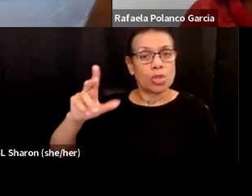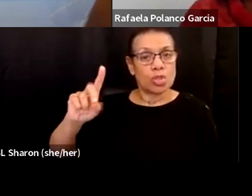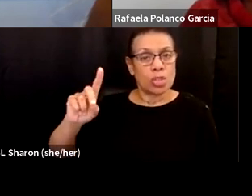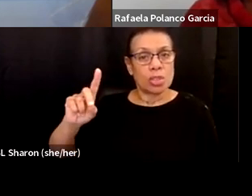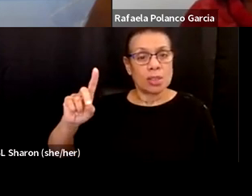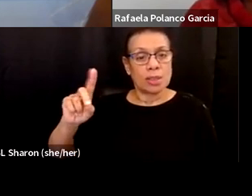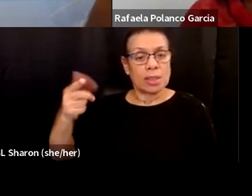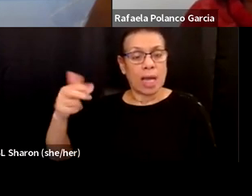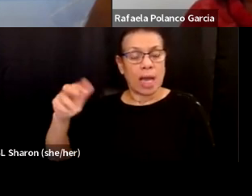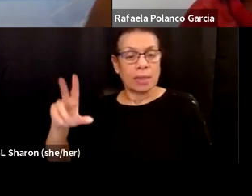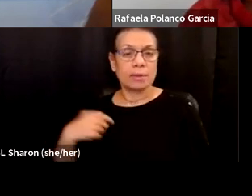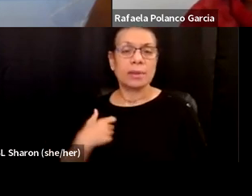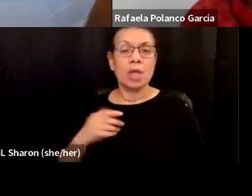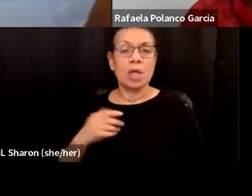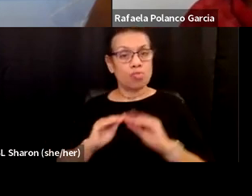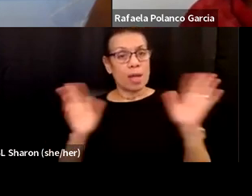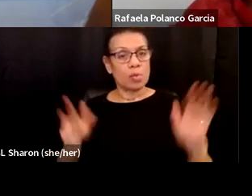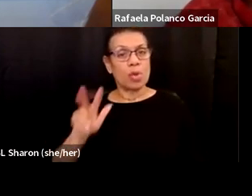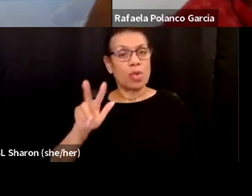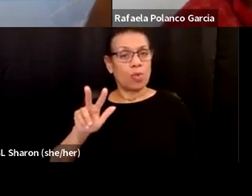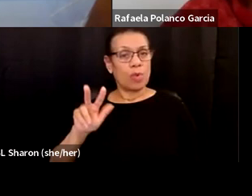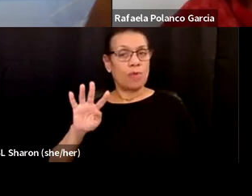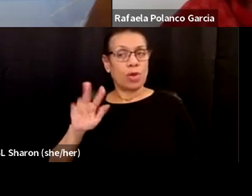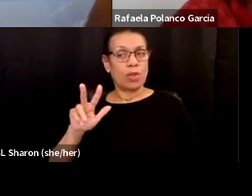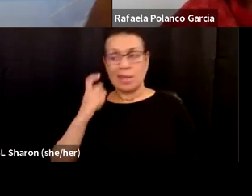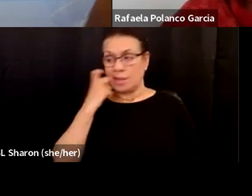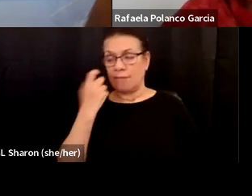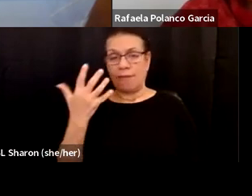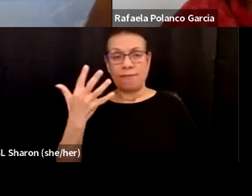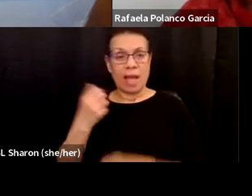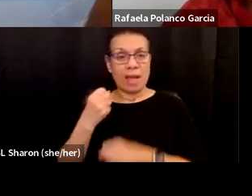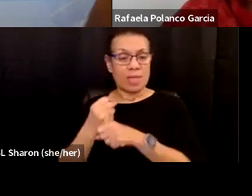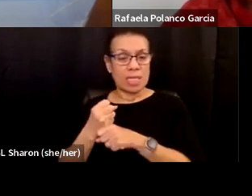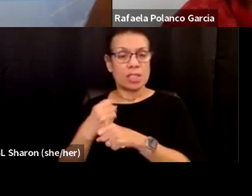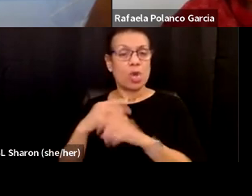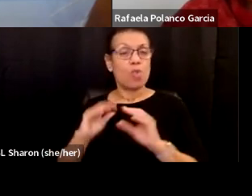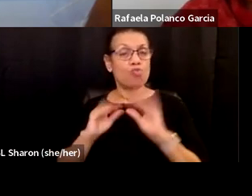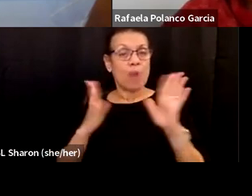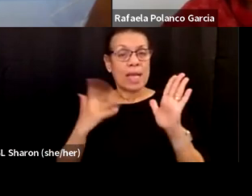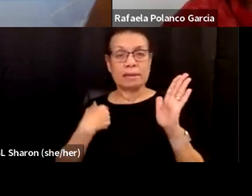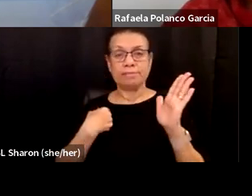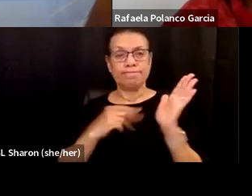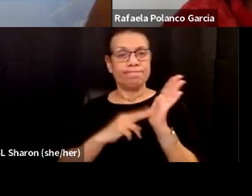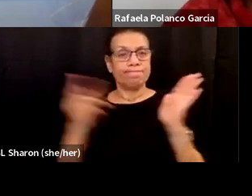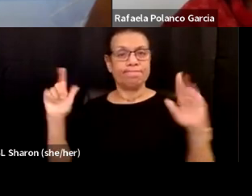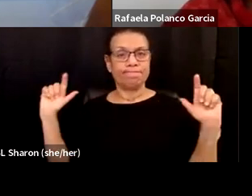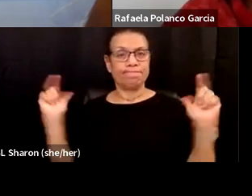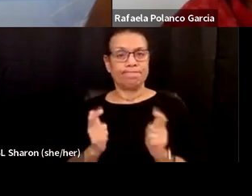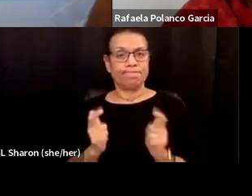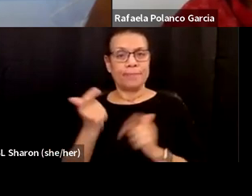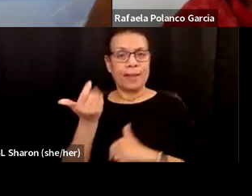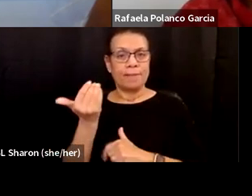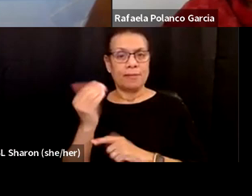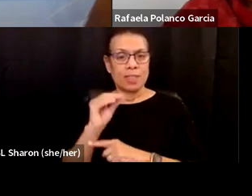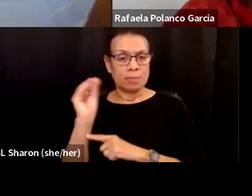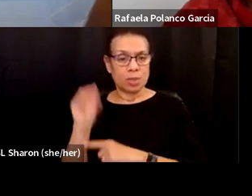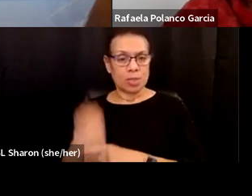343 this year and typically for the last five years brighton underperformed enrollment approximately 15 and so you